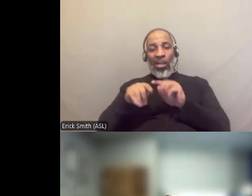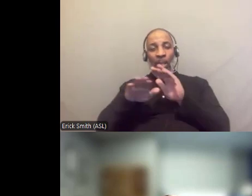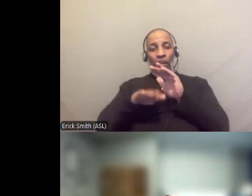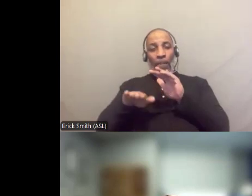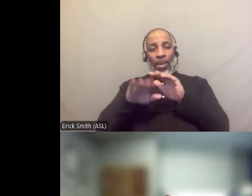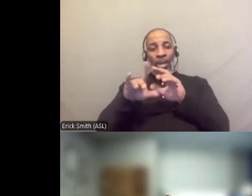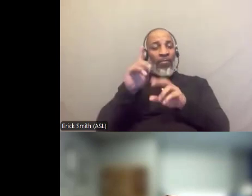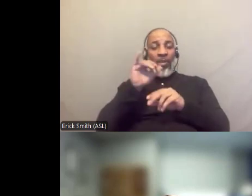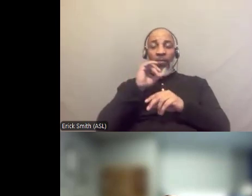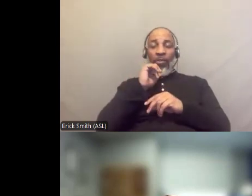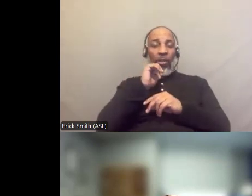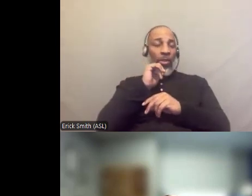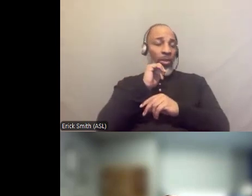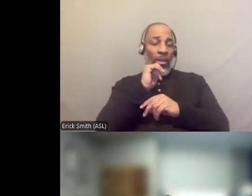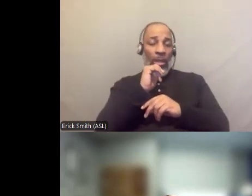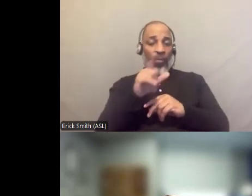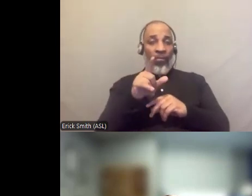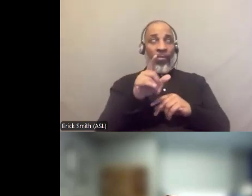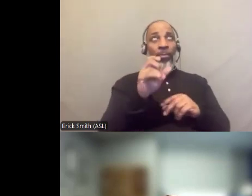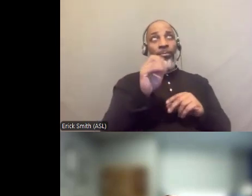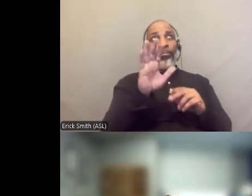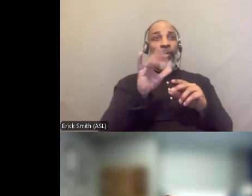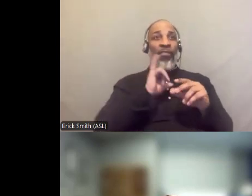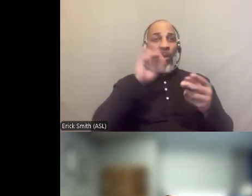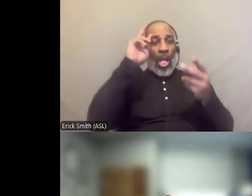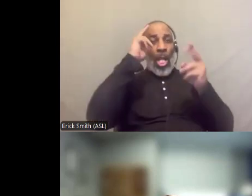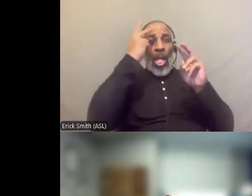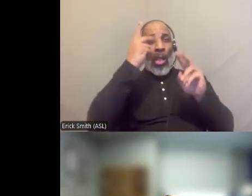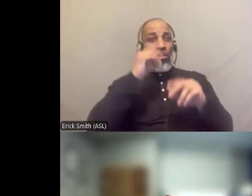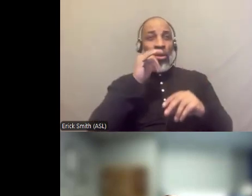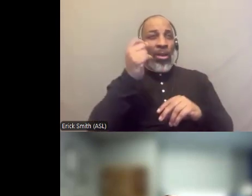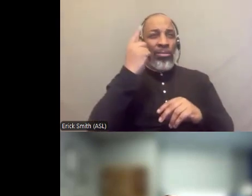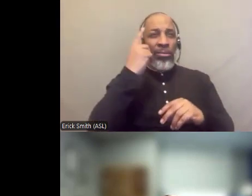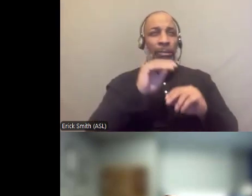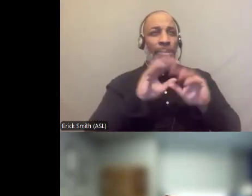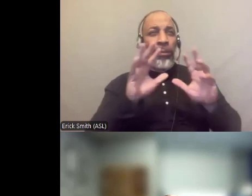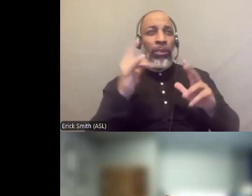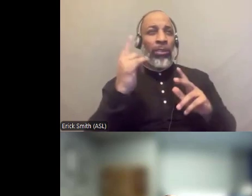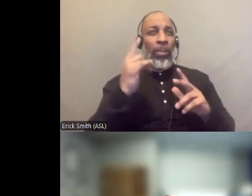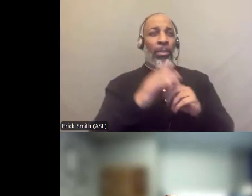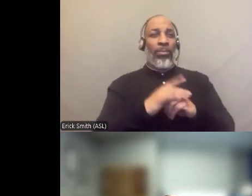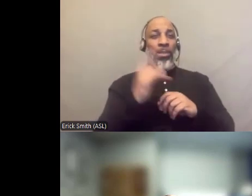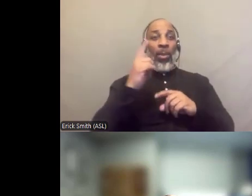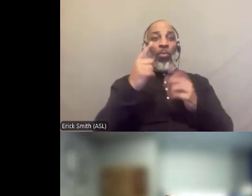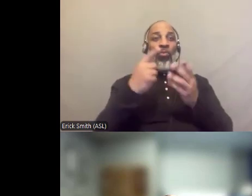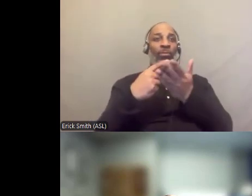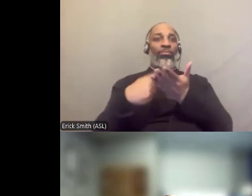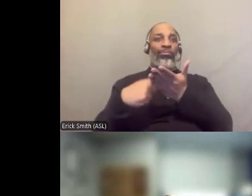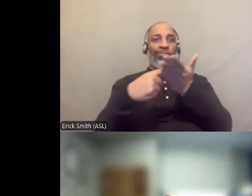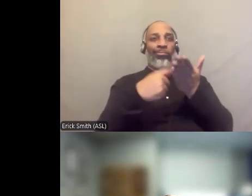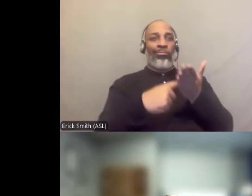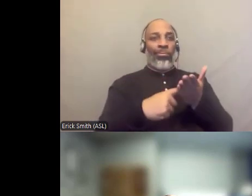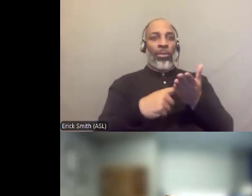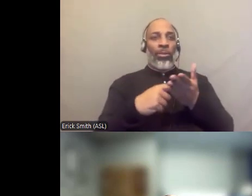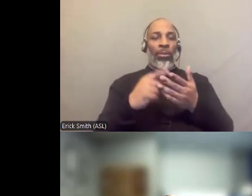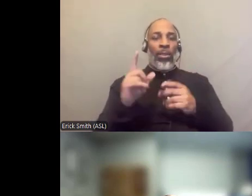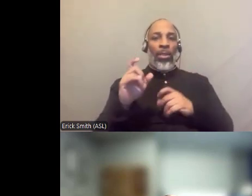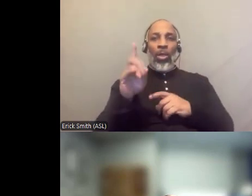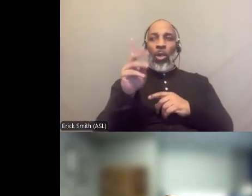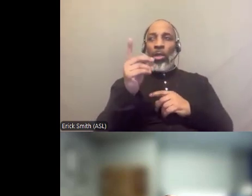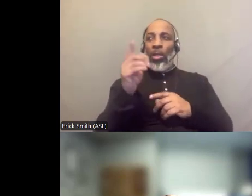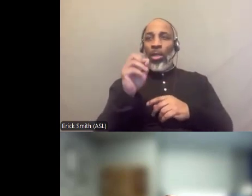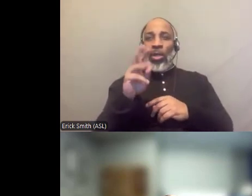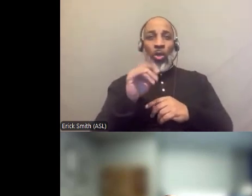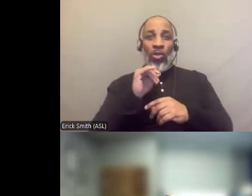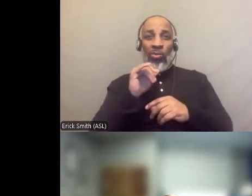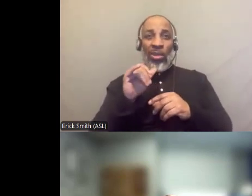you do not, if there's a misunderstanding with respect to something that we've covered, or you need